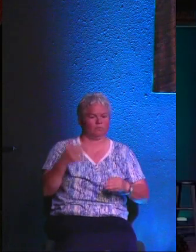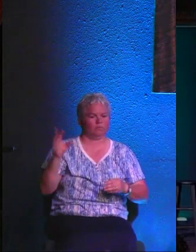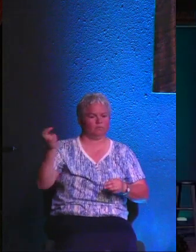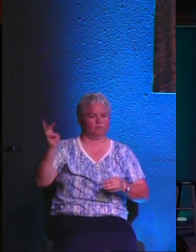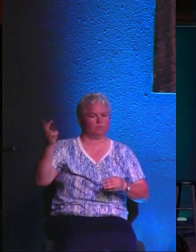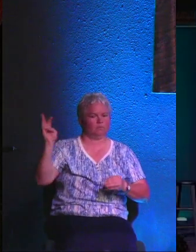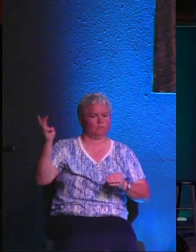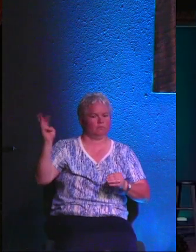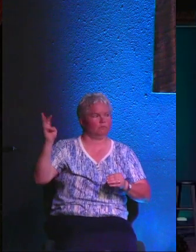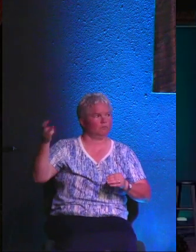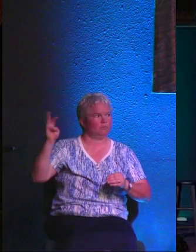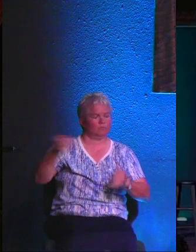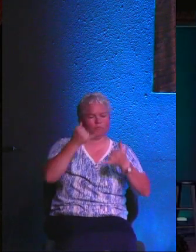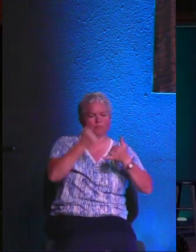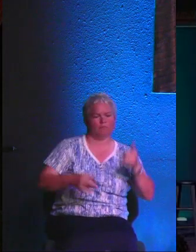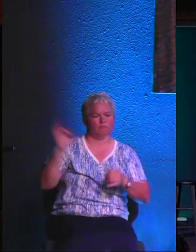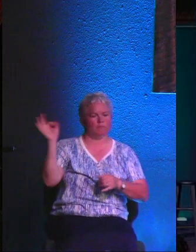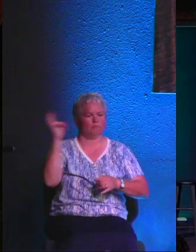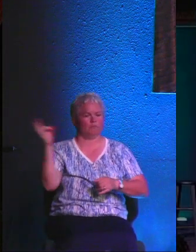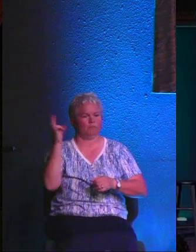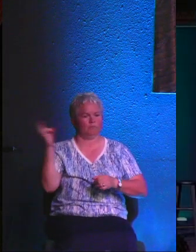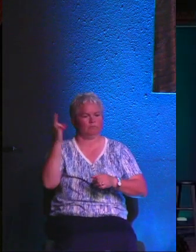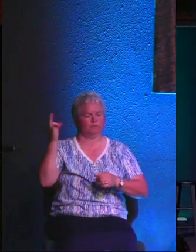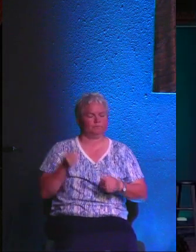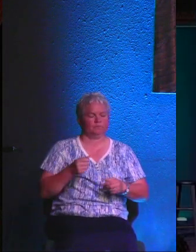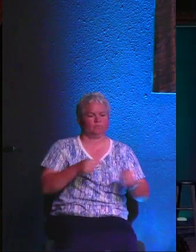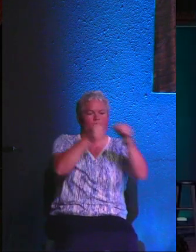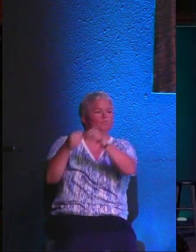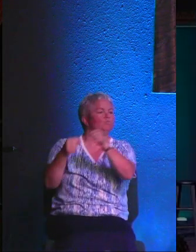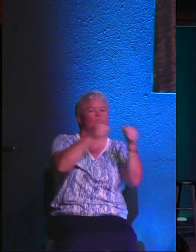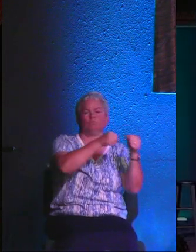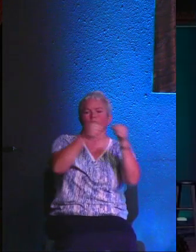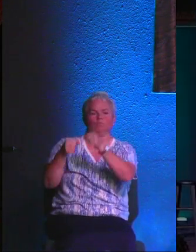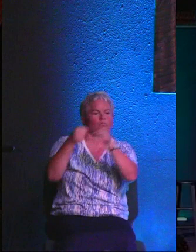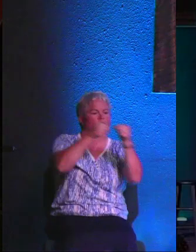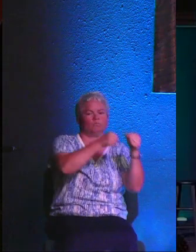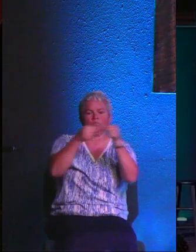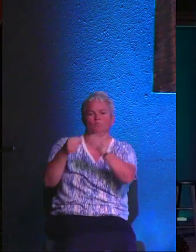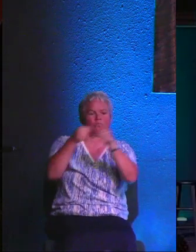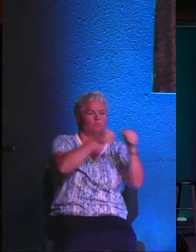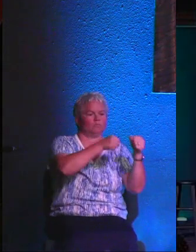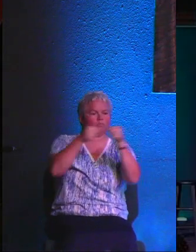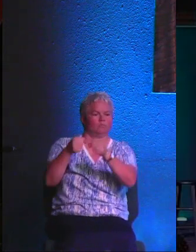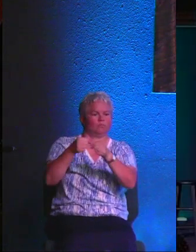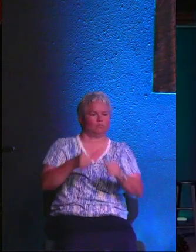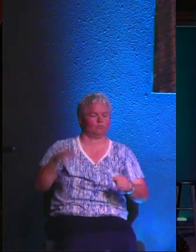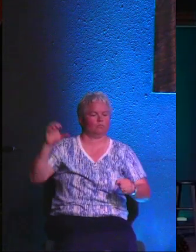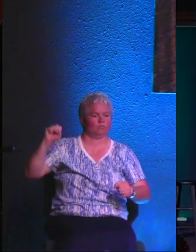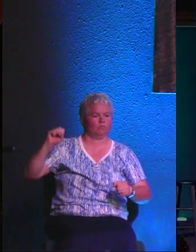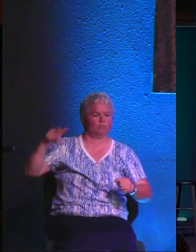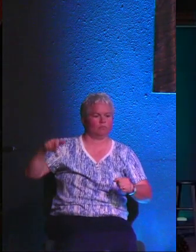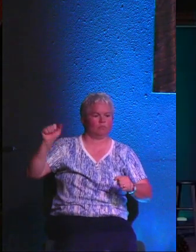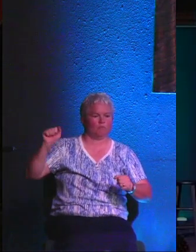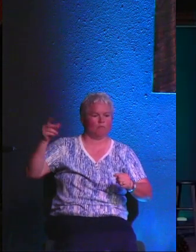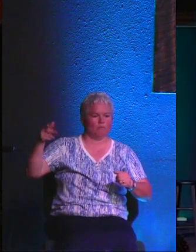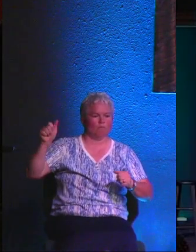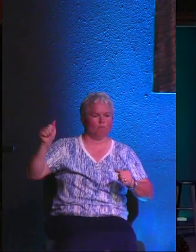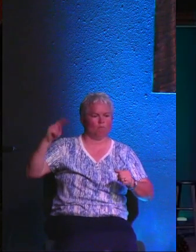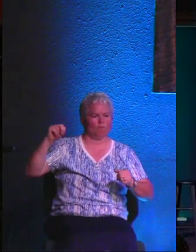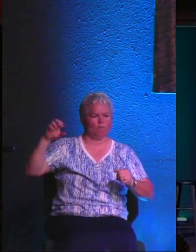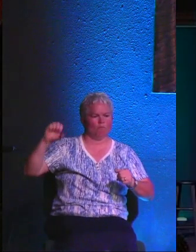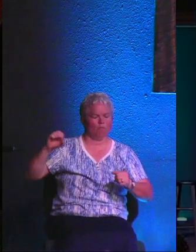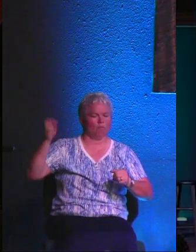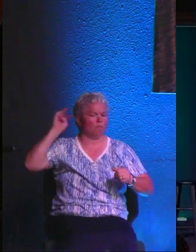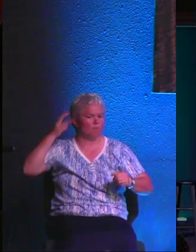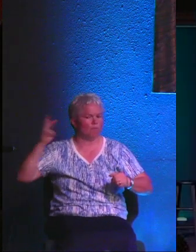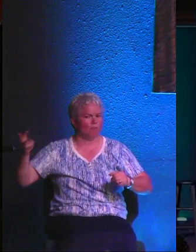16. Last Friday, we loaded up in our vans and two extra vehicles, and we drove to Spokane, Washington for what was going to